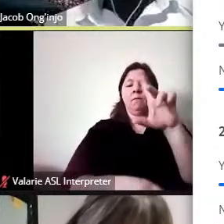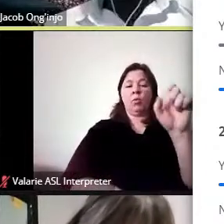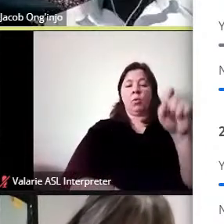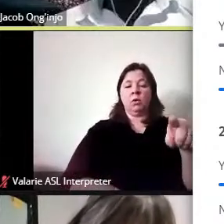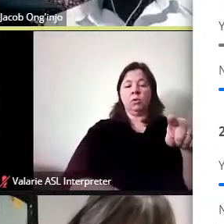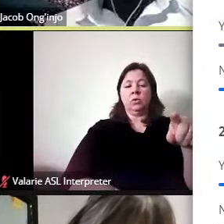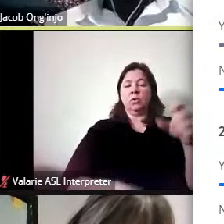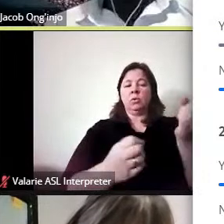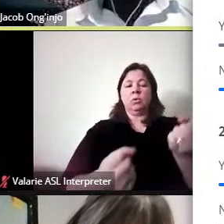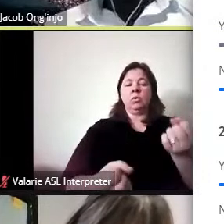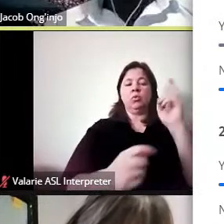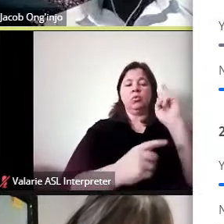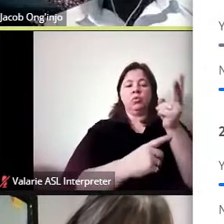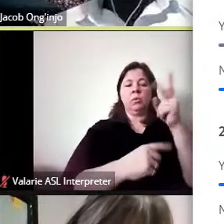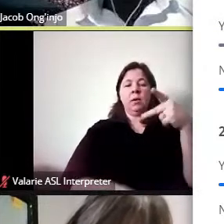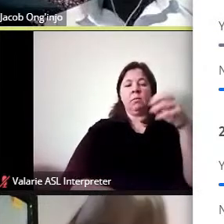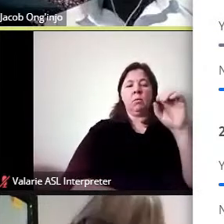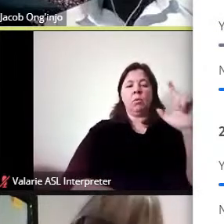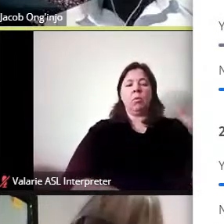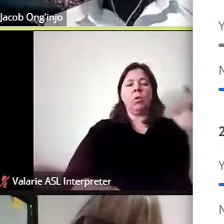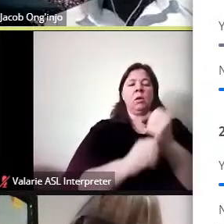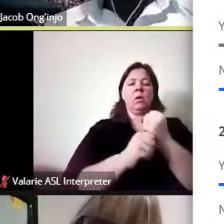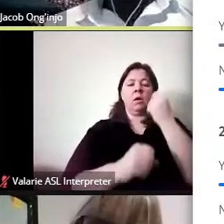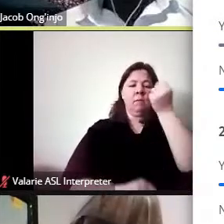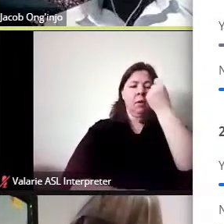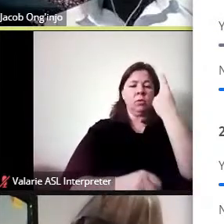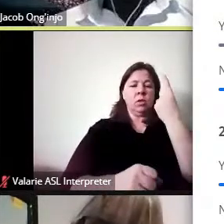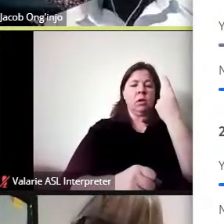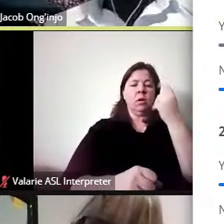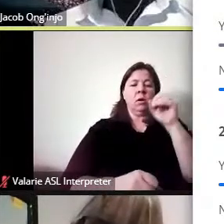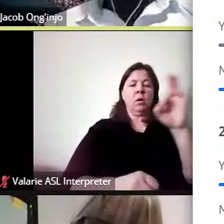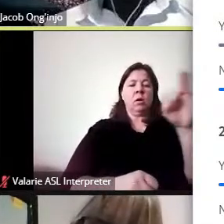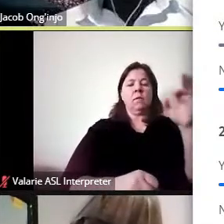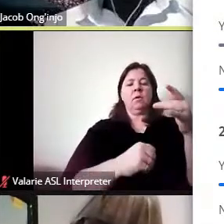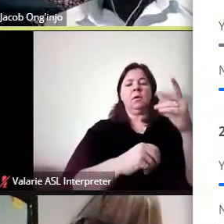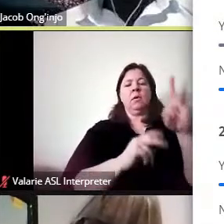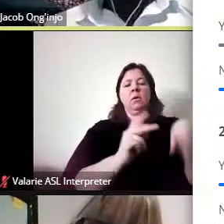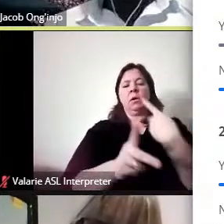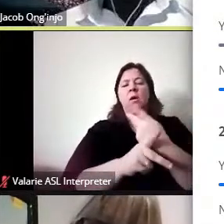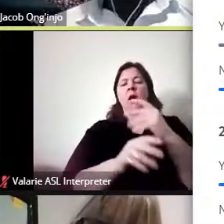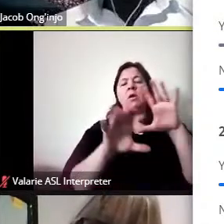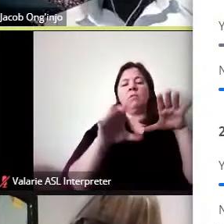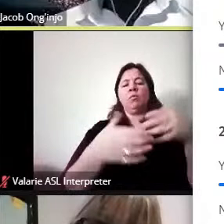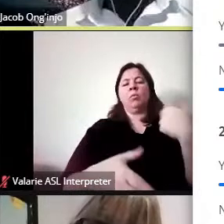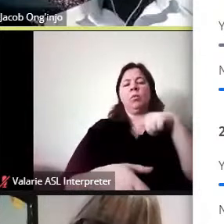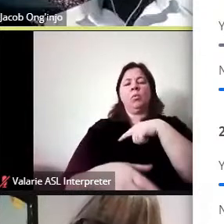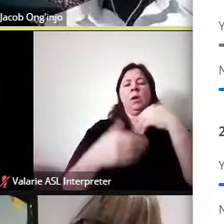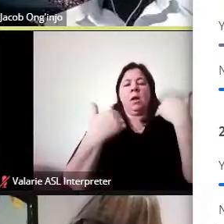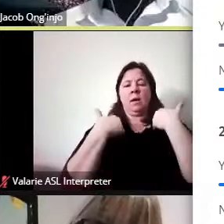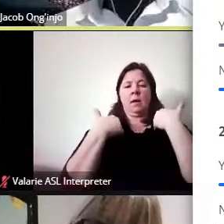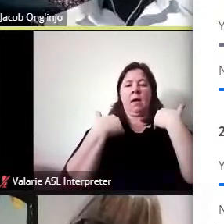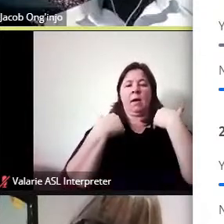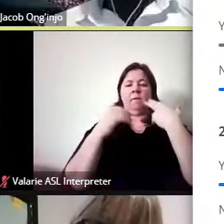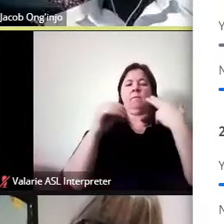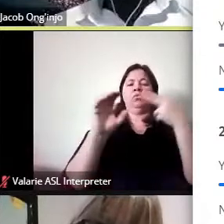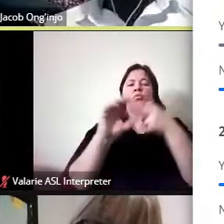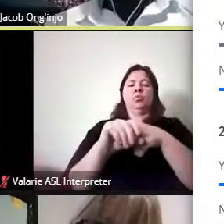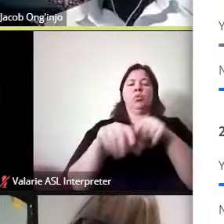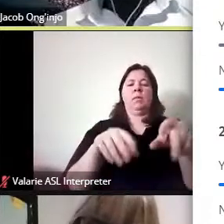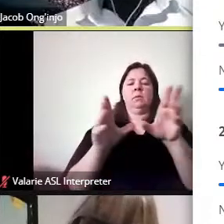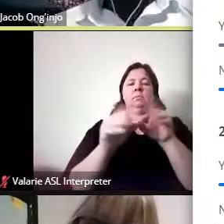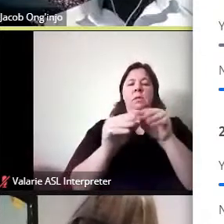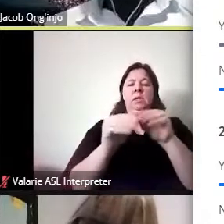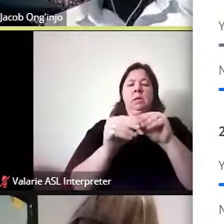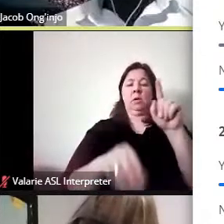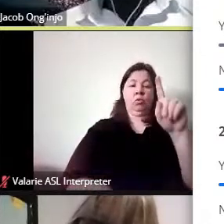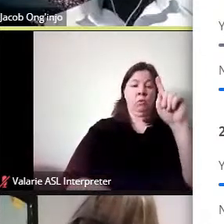a 2-minute poll. Gives us an understanding of the type of group that we have joining these sessions. Is this